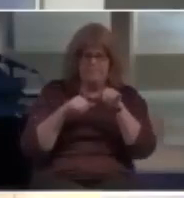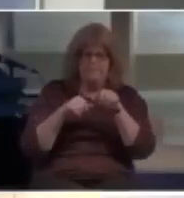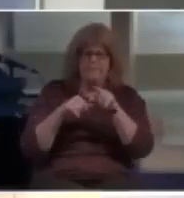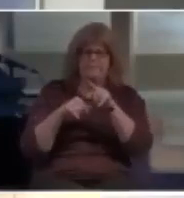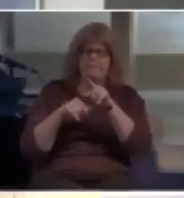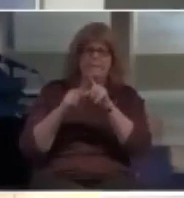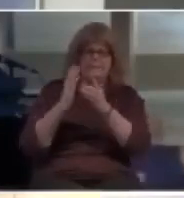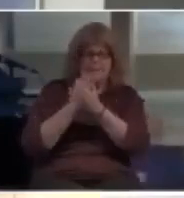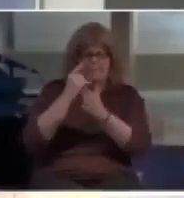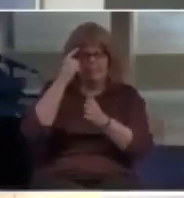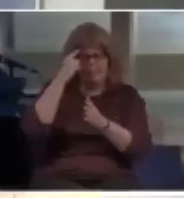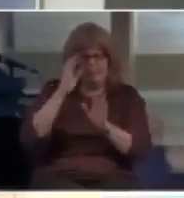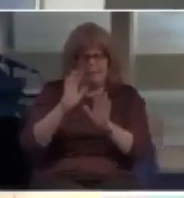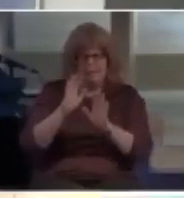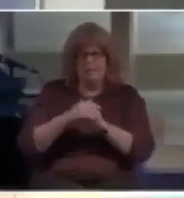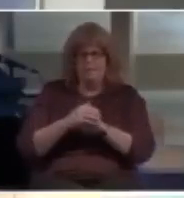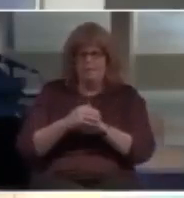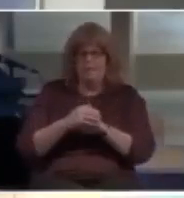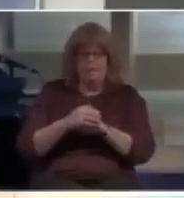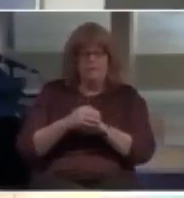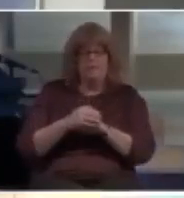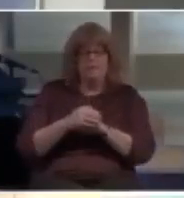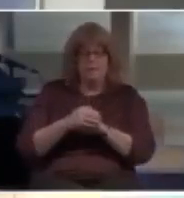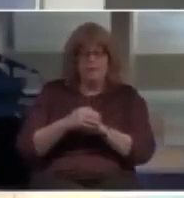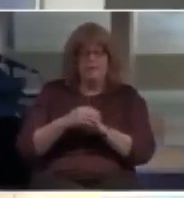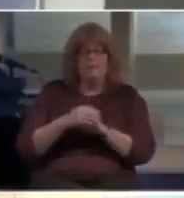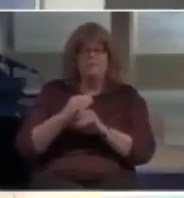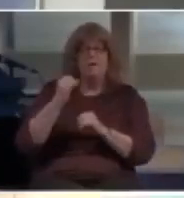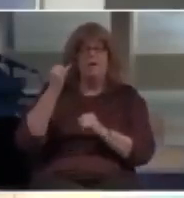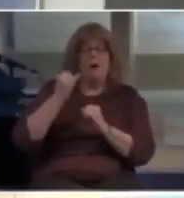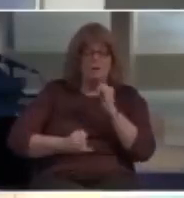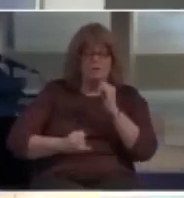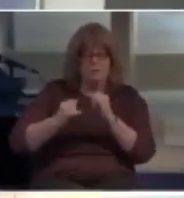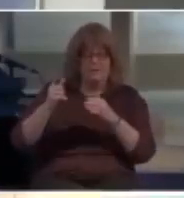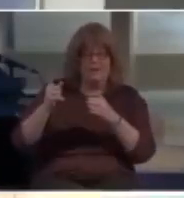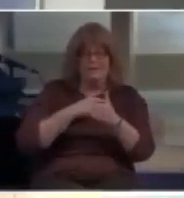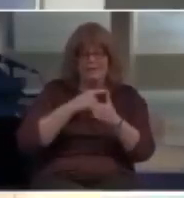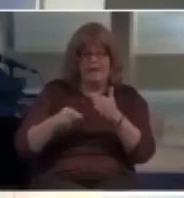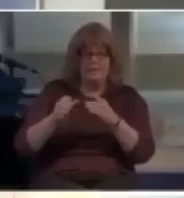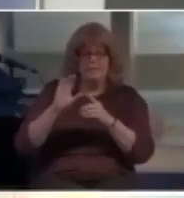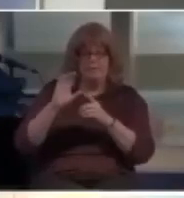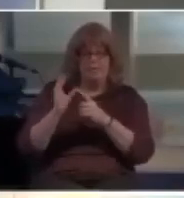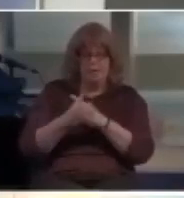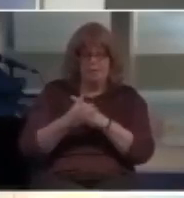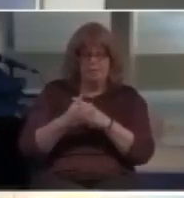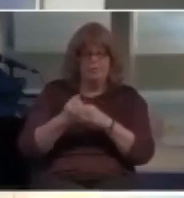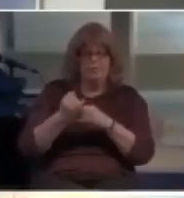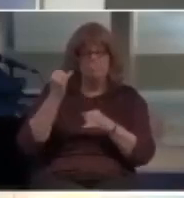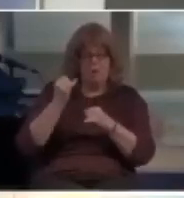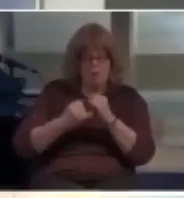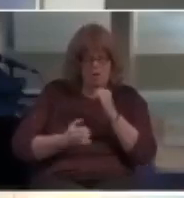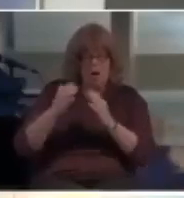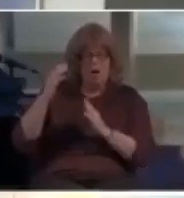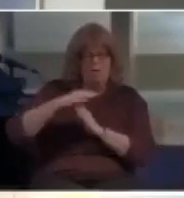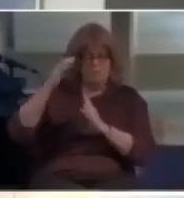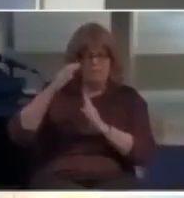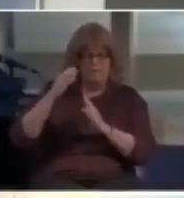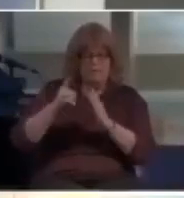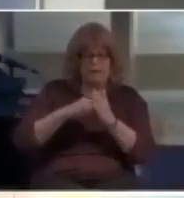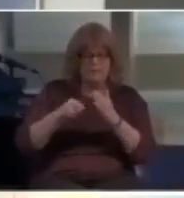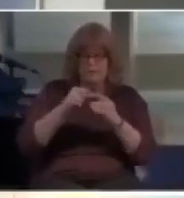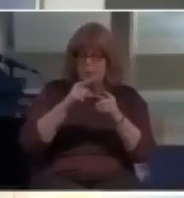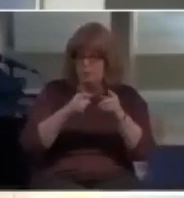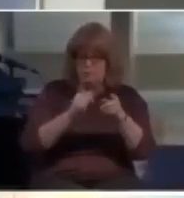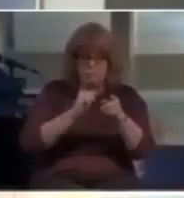about this. This is the ultimate cancel culture. This is the ultimate cancel culture. This is, if you do